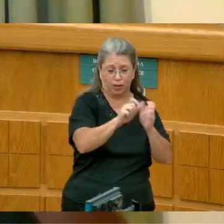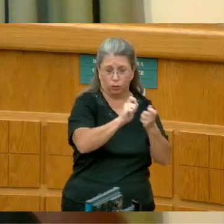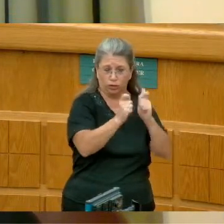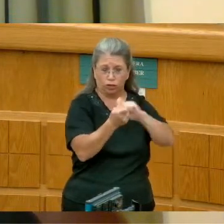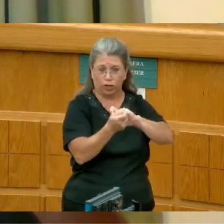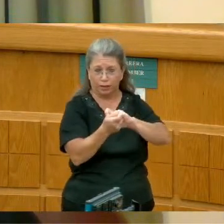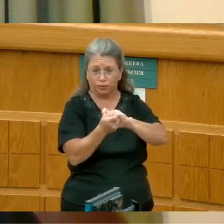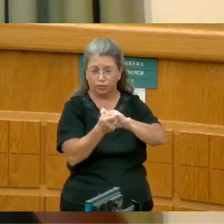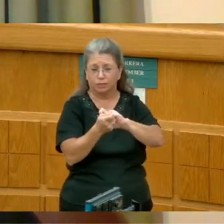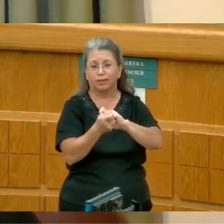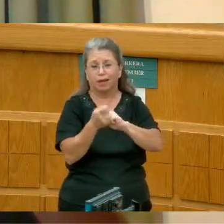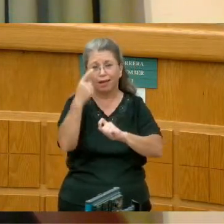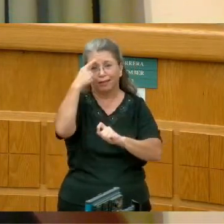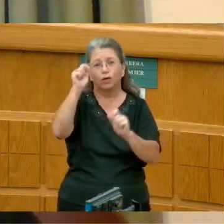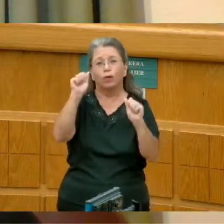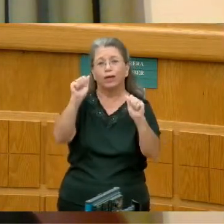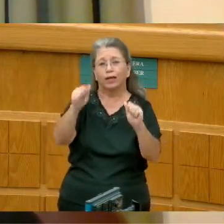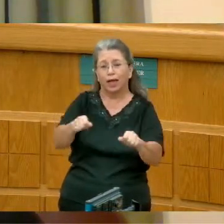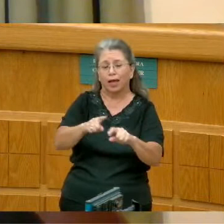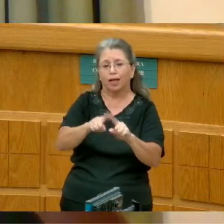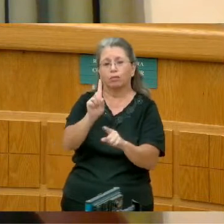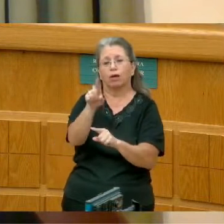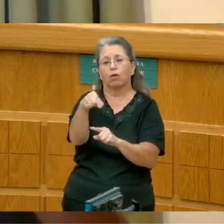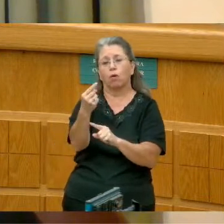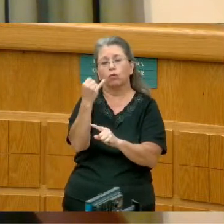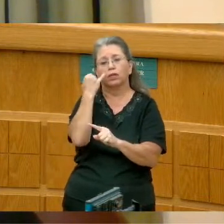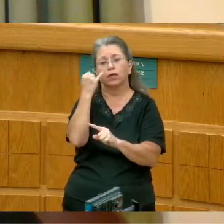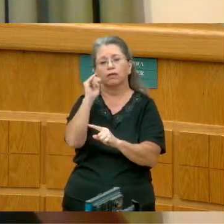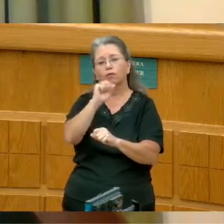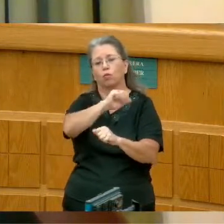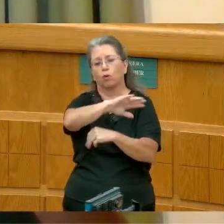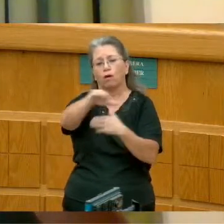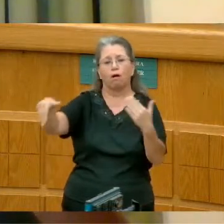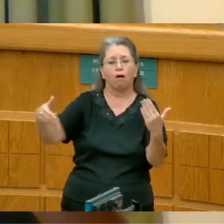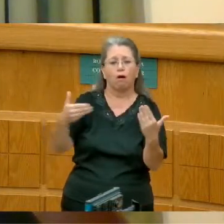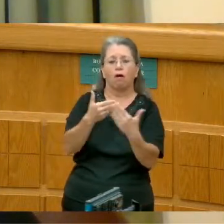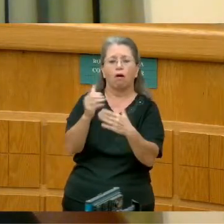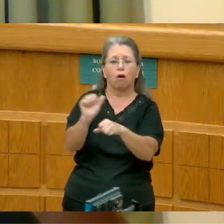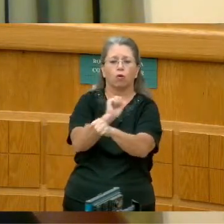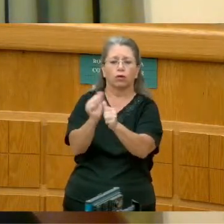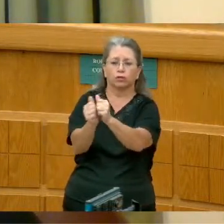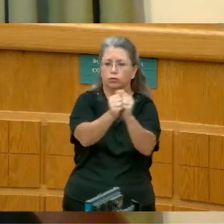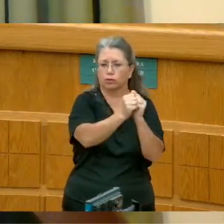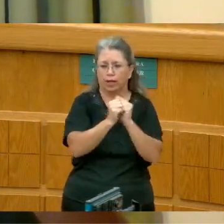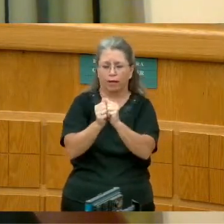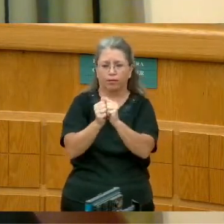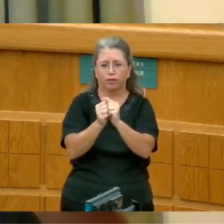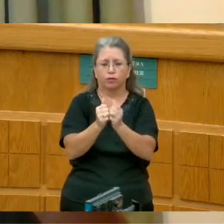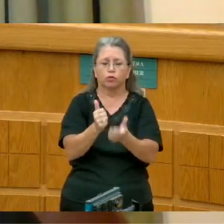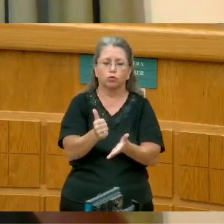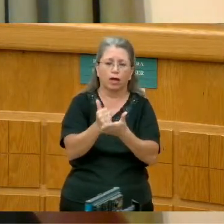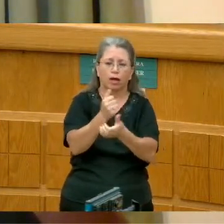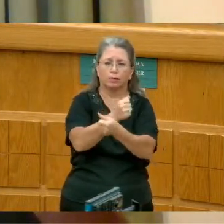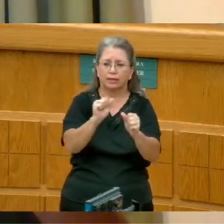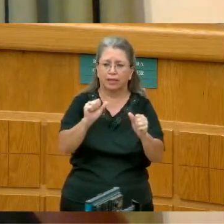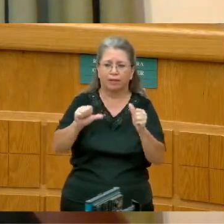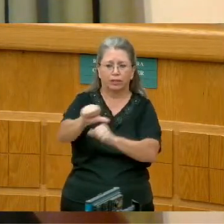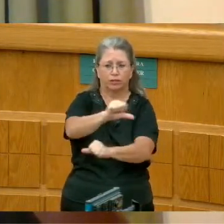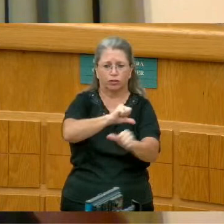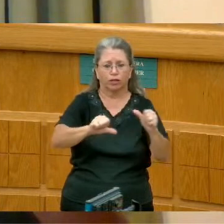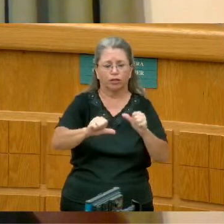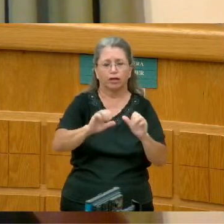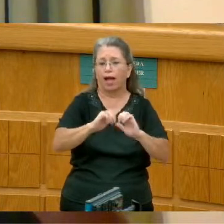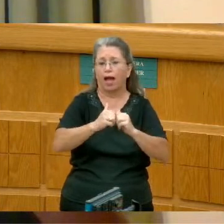but only if we all can work together to help save each other by helping to reduce the spread